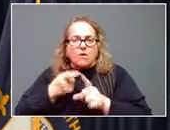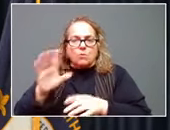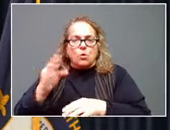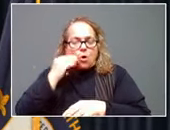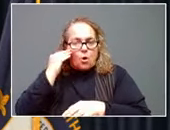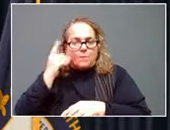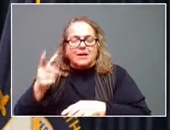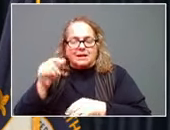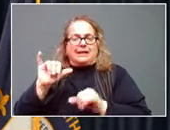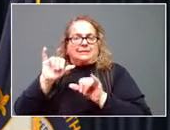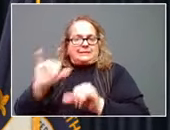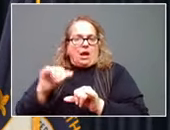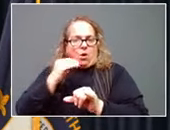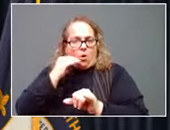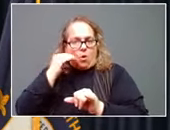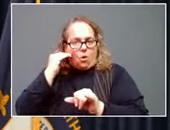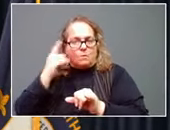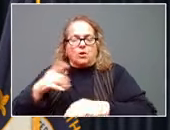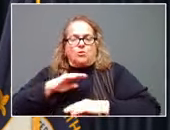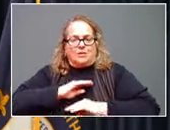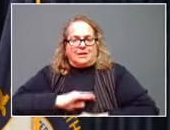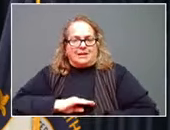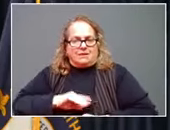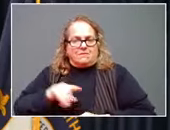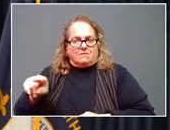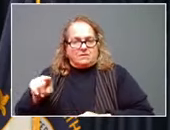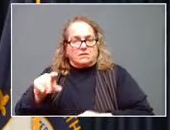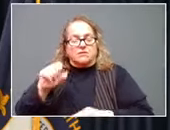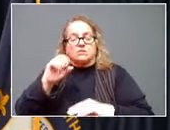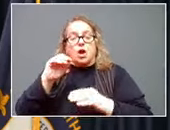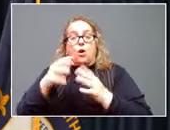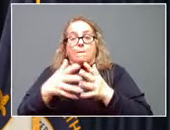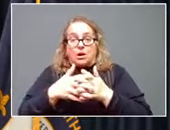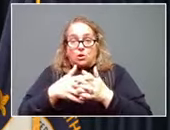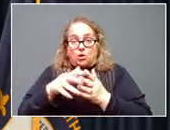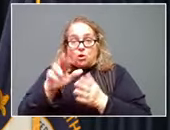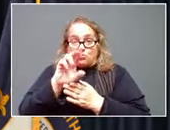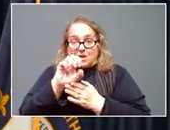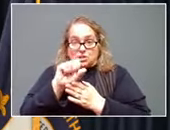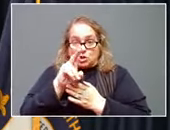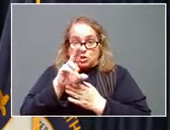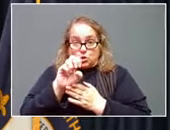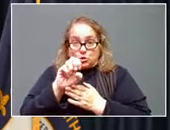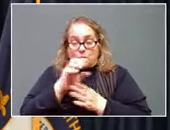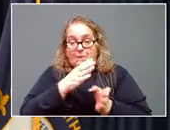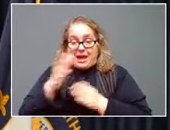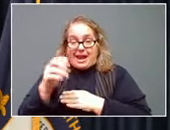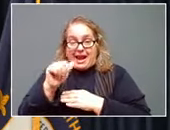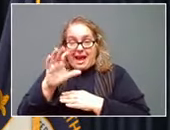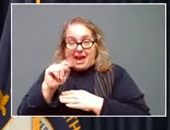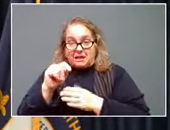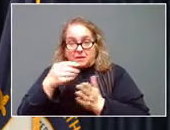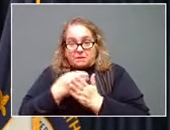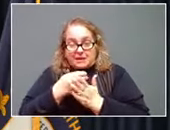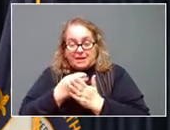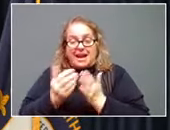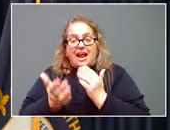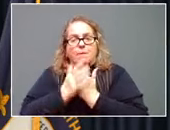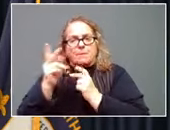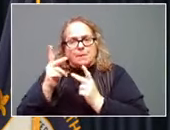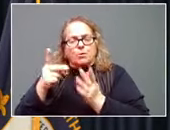And as you know, American Rescue Plan Act dollars have come on top of that to help people pay up to 6 months